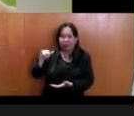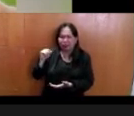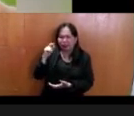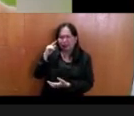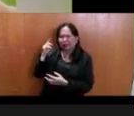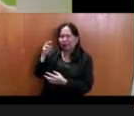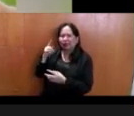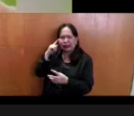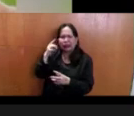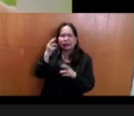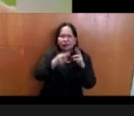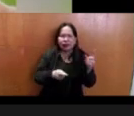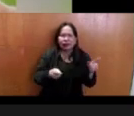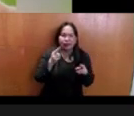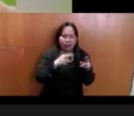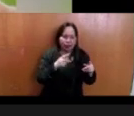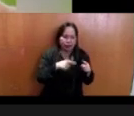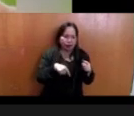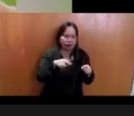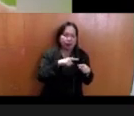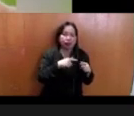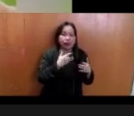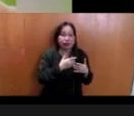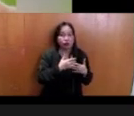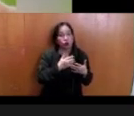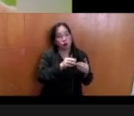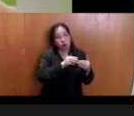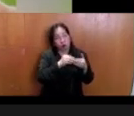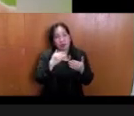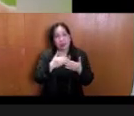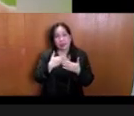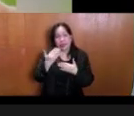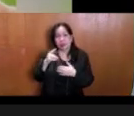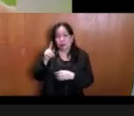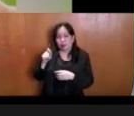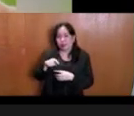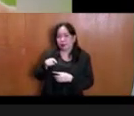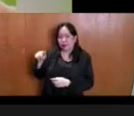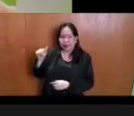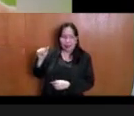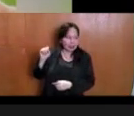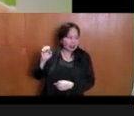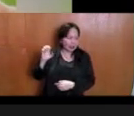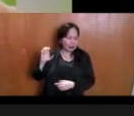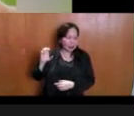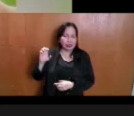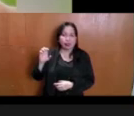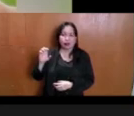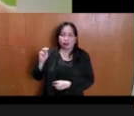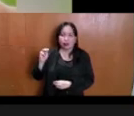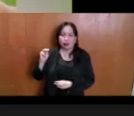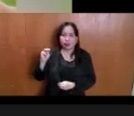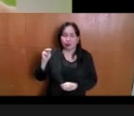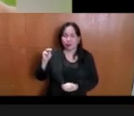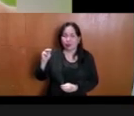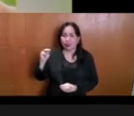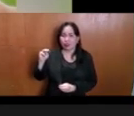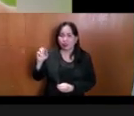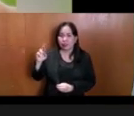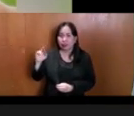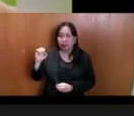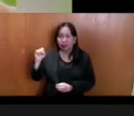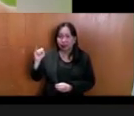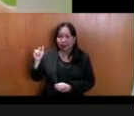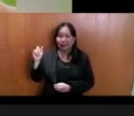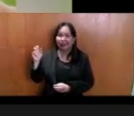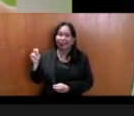plants. Which lead me to my next question, Energy ASEC Marasigan. Sir, I